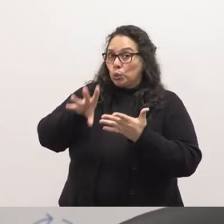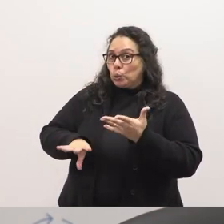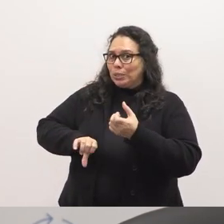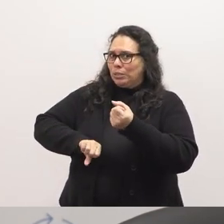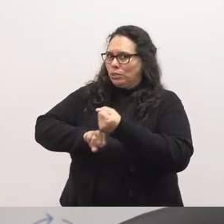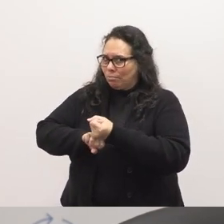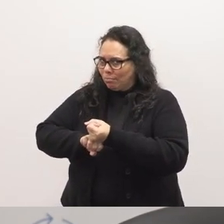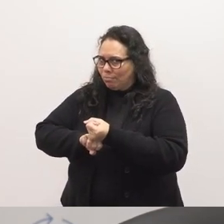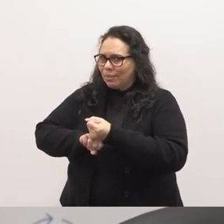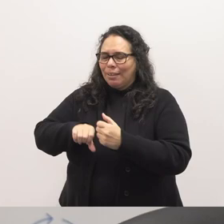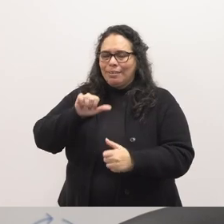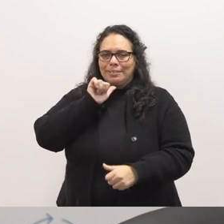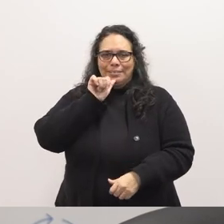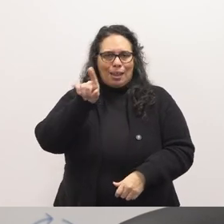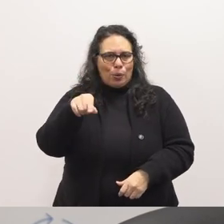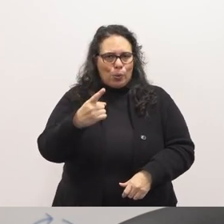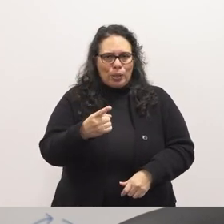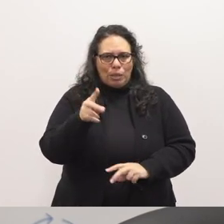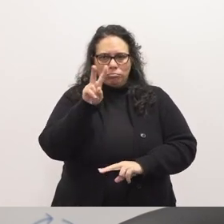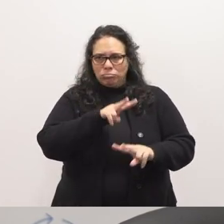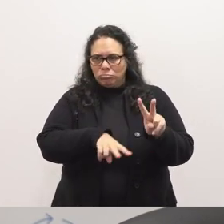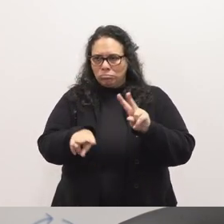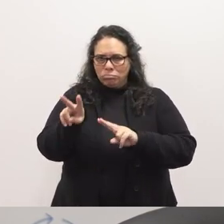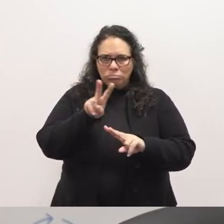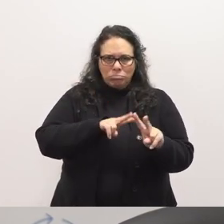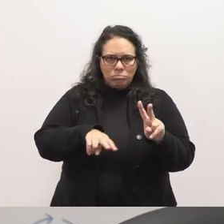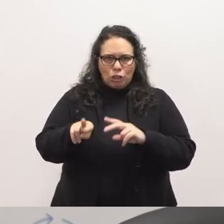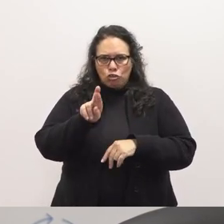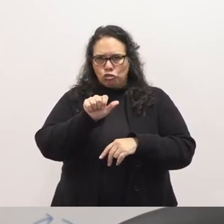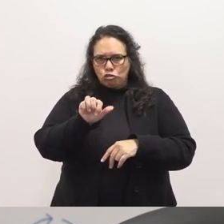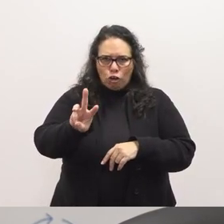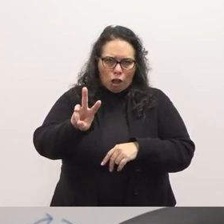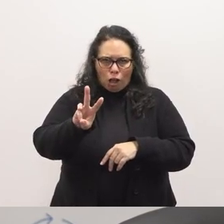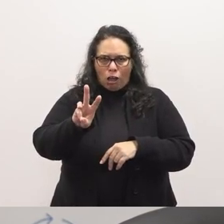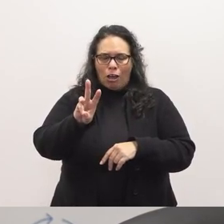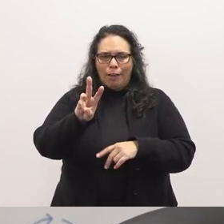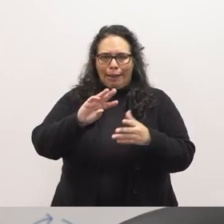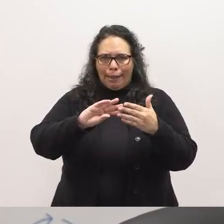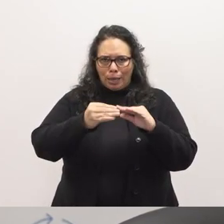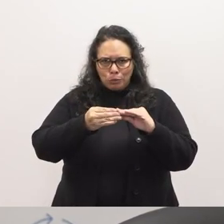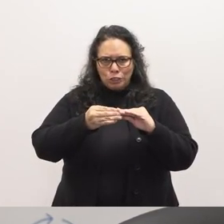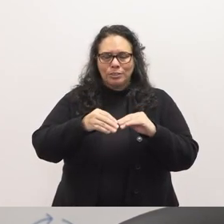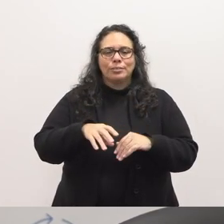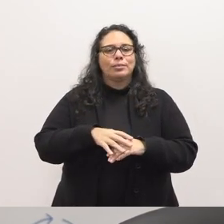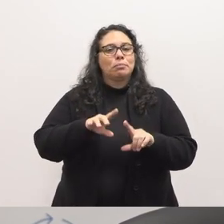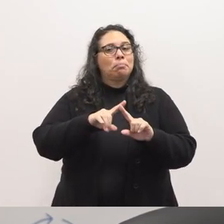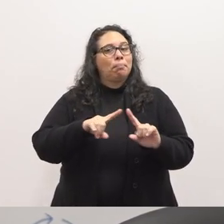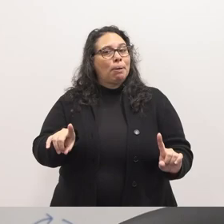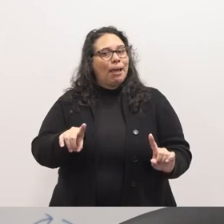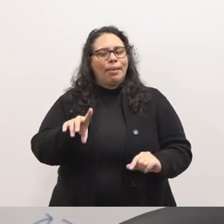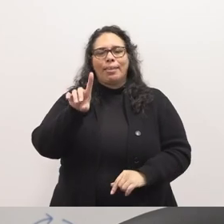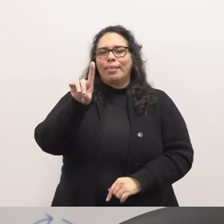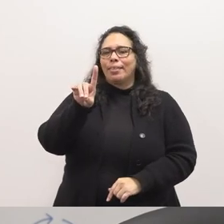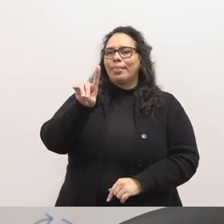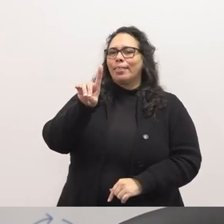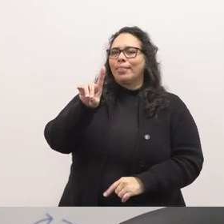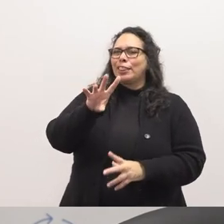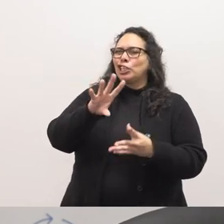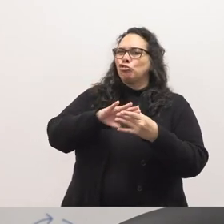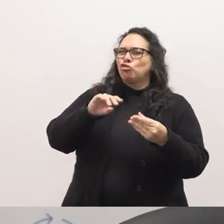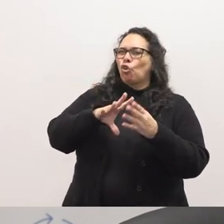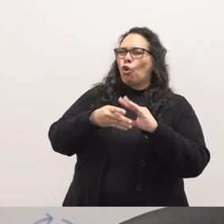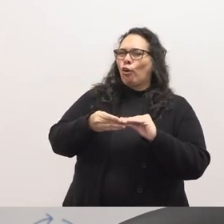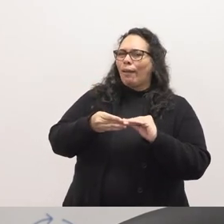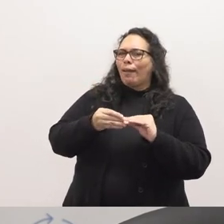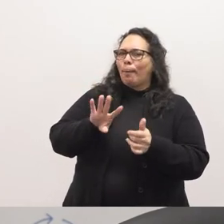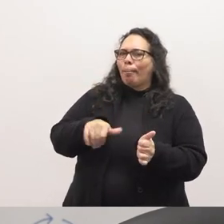supported. It's not just about looking at raw numbers, but the data that tells the story. And